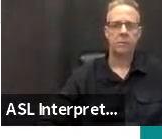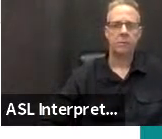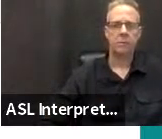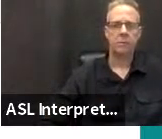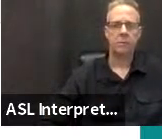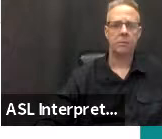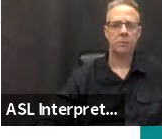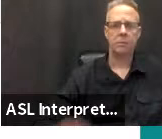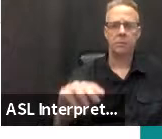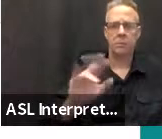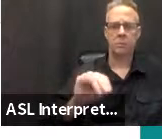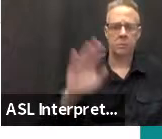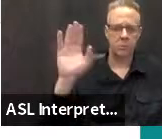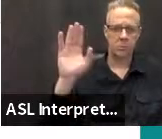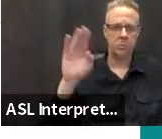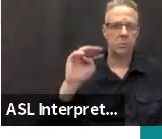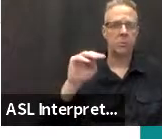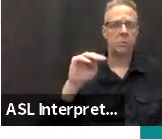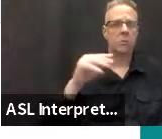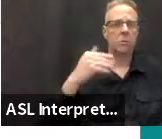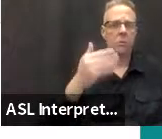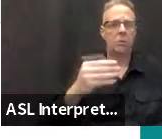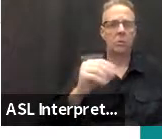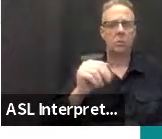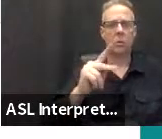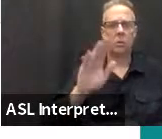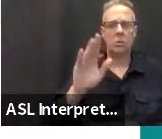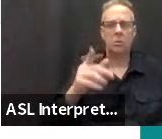I see your hand up, so we'll go to you next after that, okay?